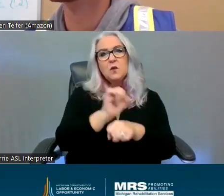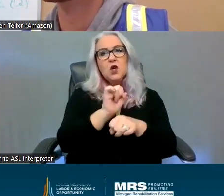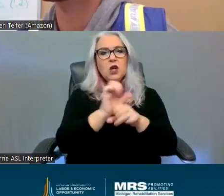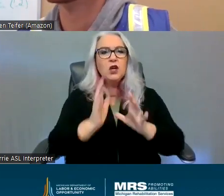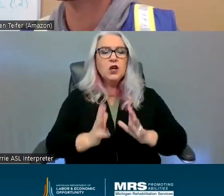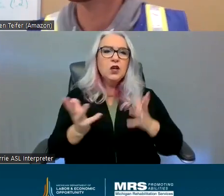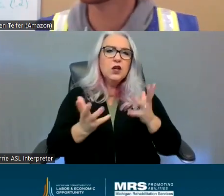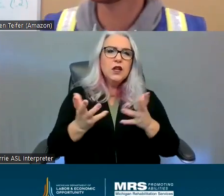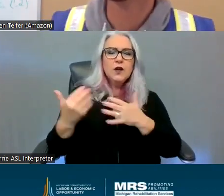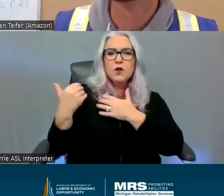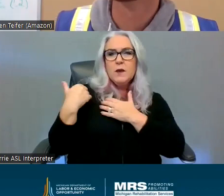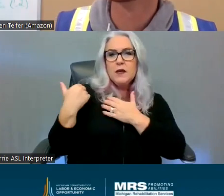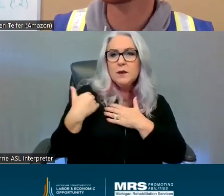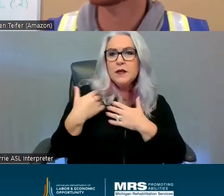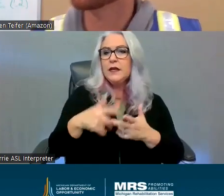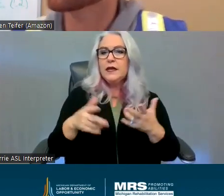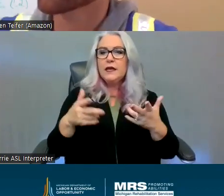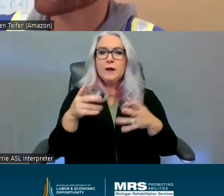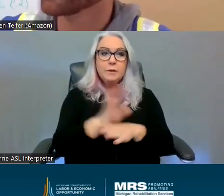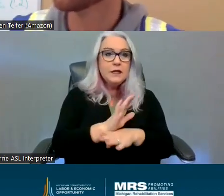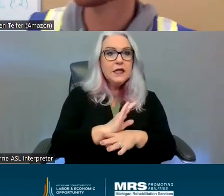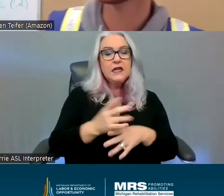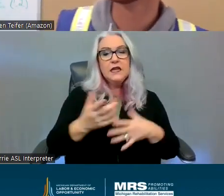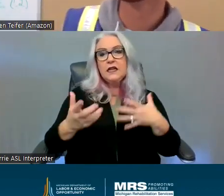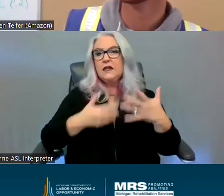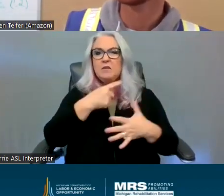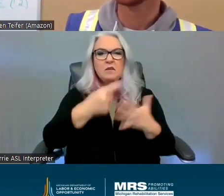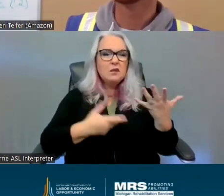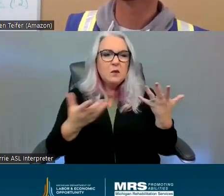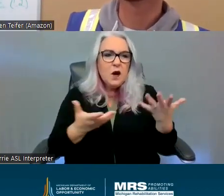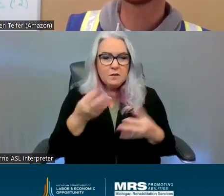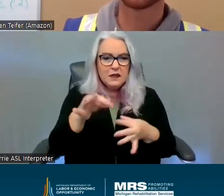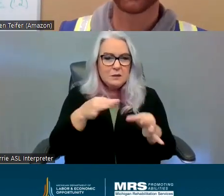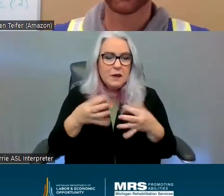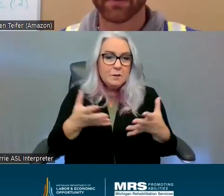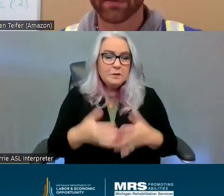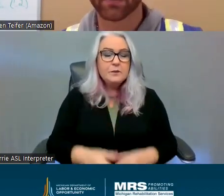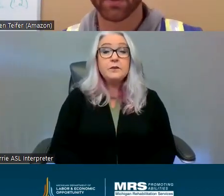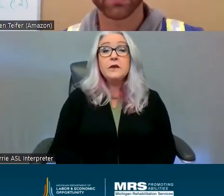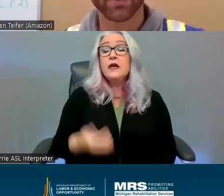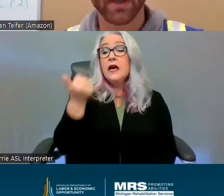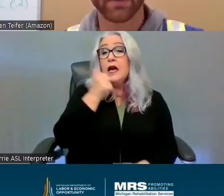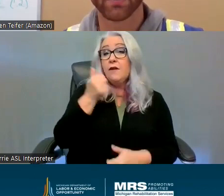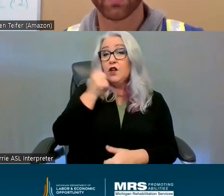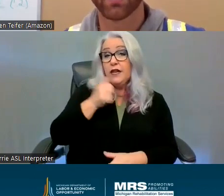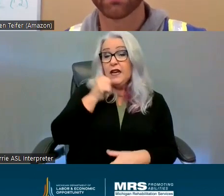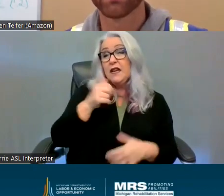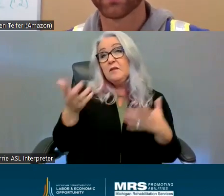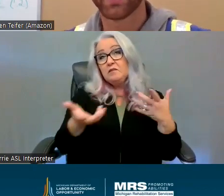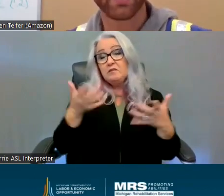job responsibilities? How physically demanding is it, and things like that? For sure. So day-to-day is typically